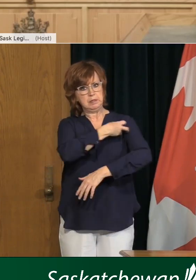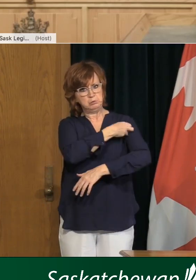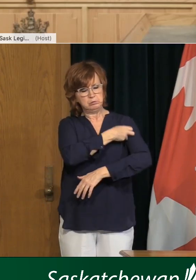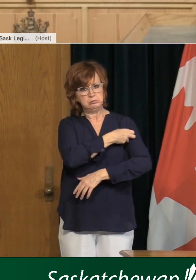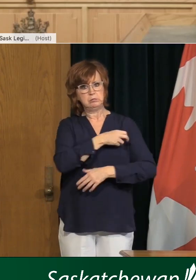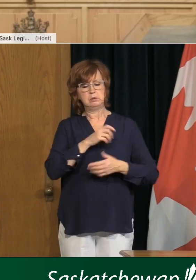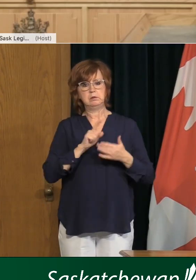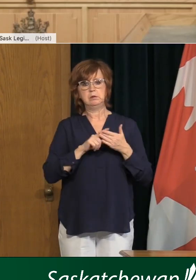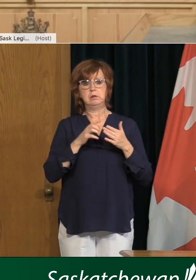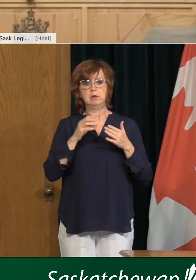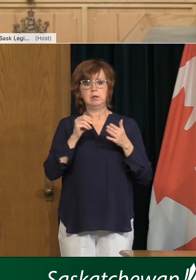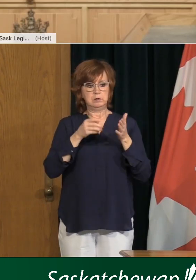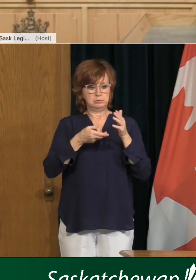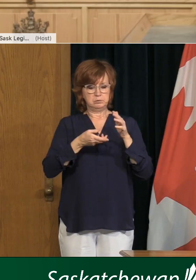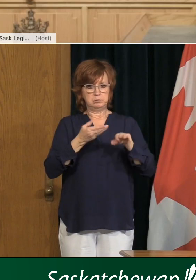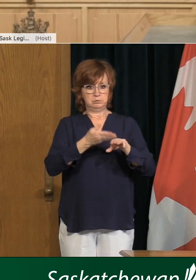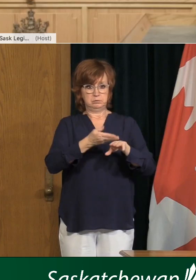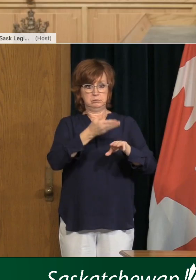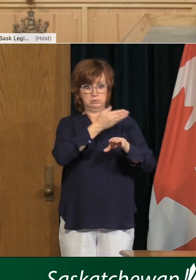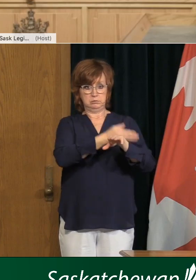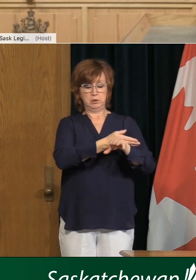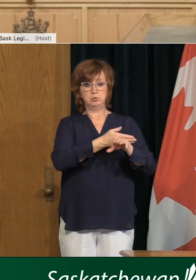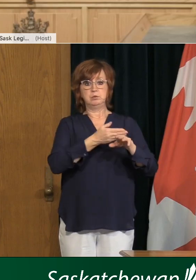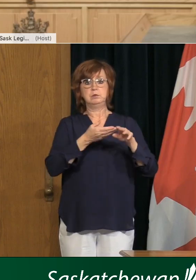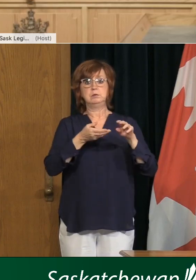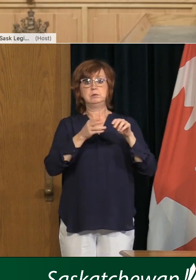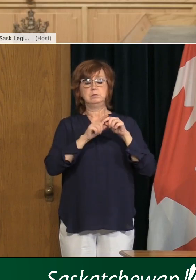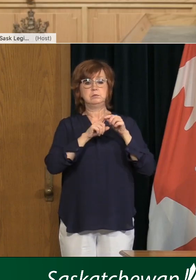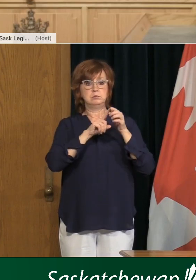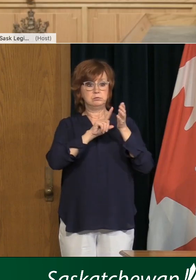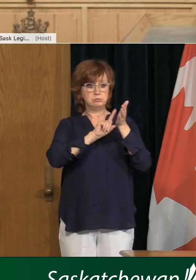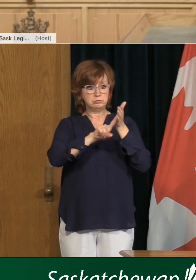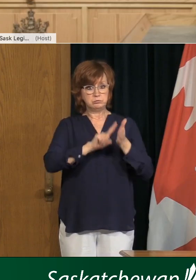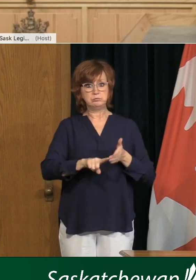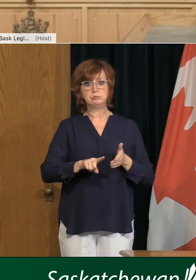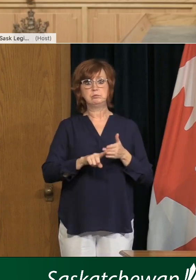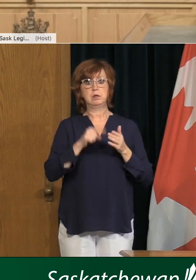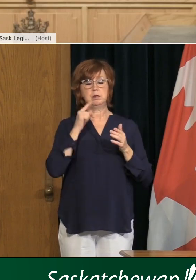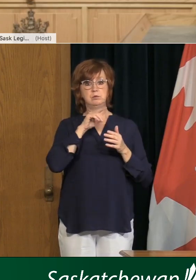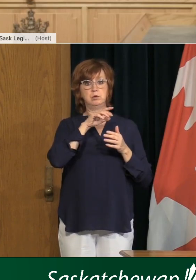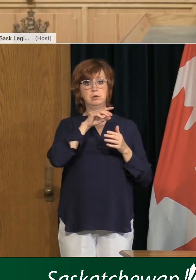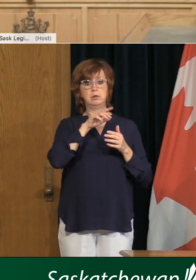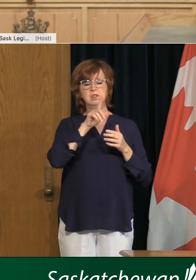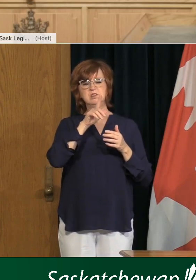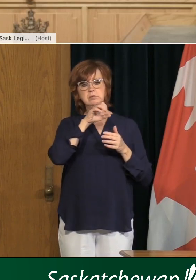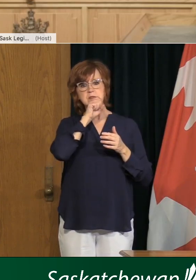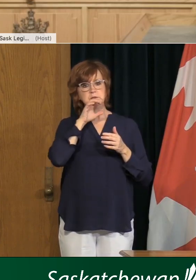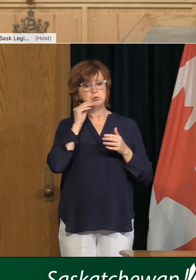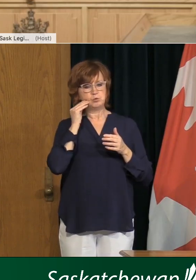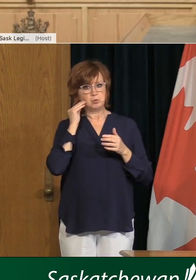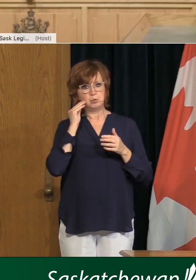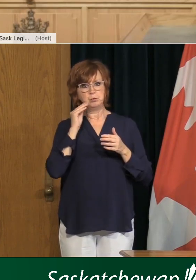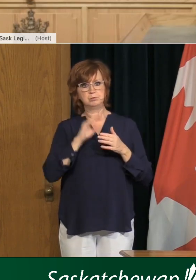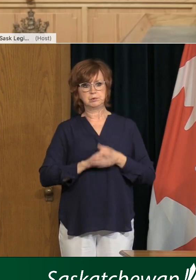care, personal care homes, and group homes, respectively. Next slide, please.